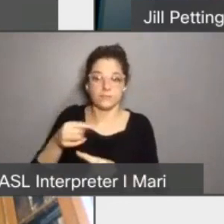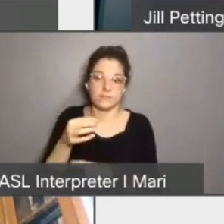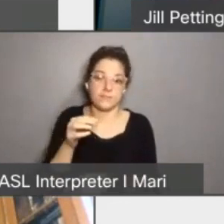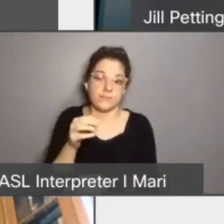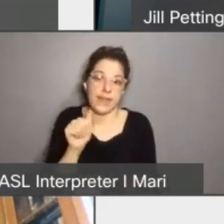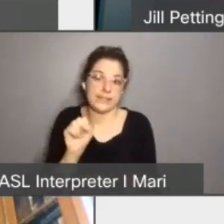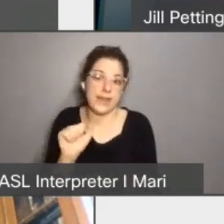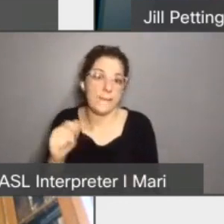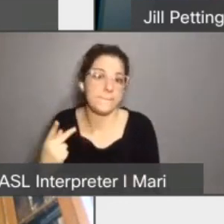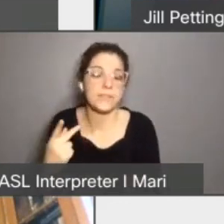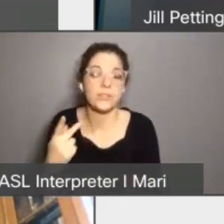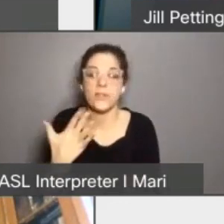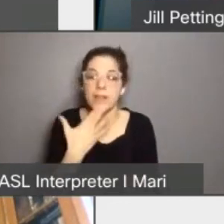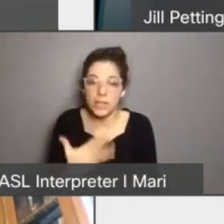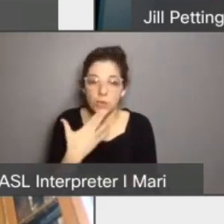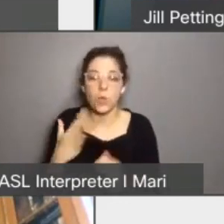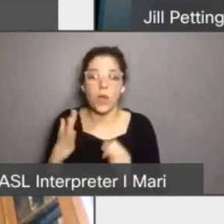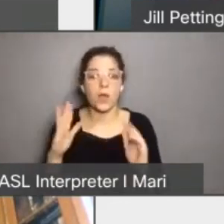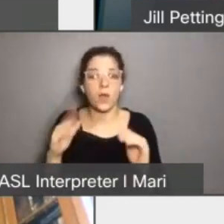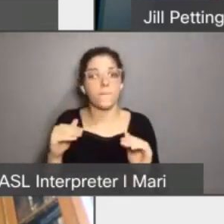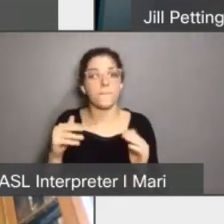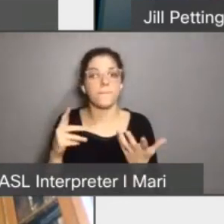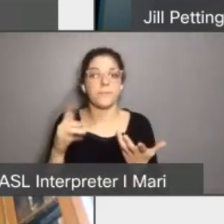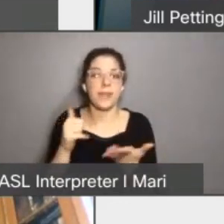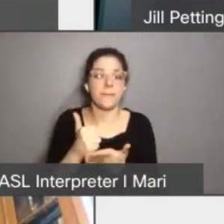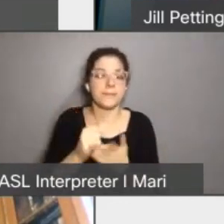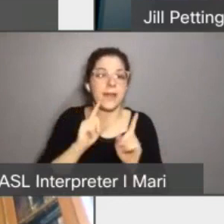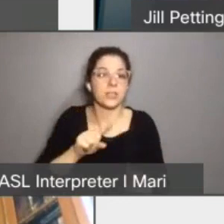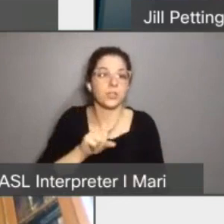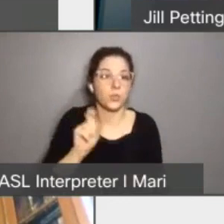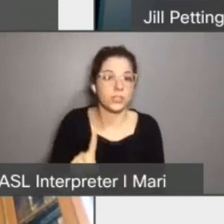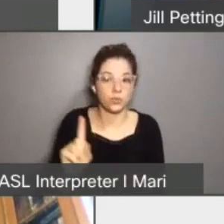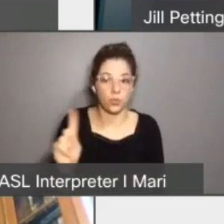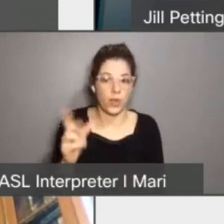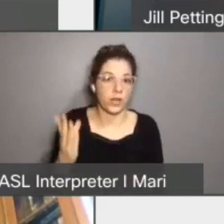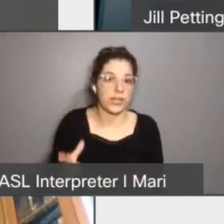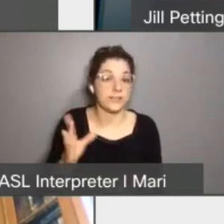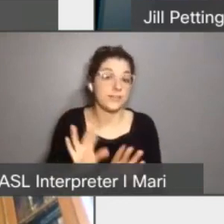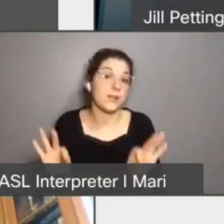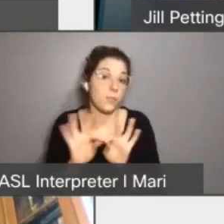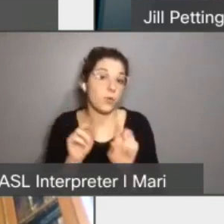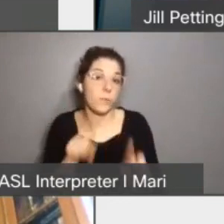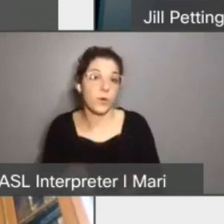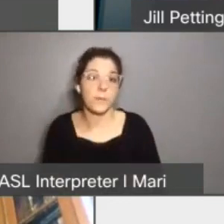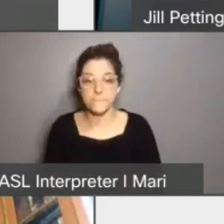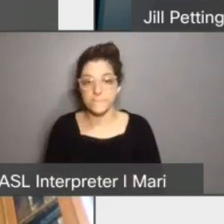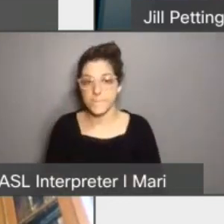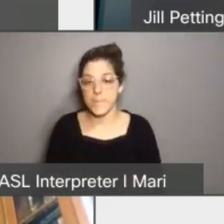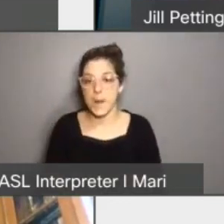as well. So thank you, and I hope that helps answer your question as to where it is. It is an important report.